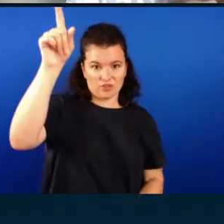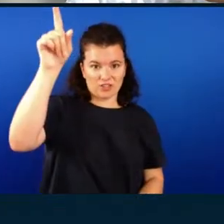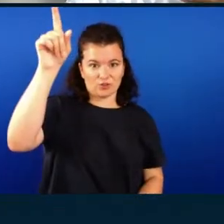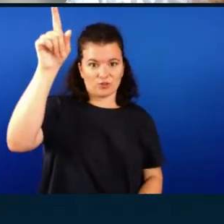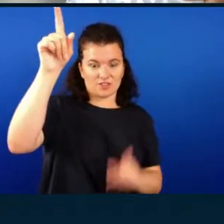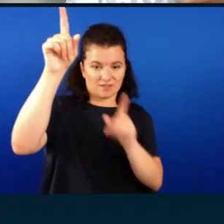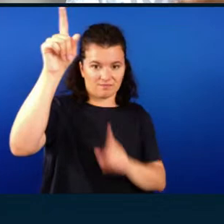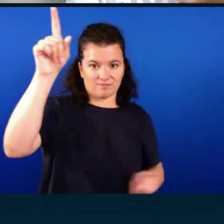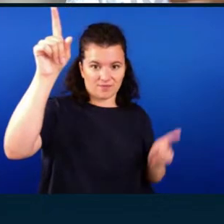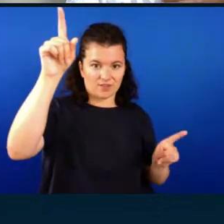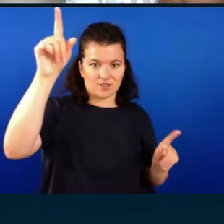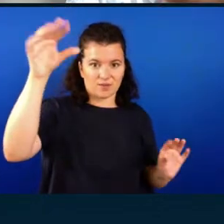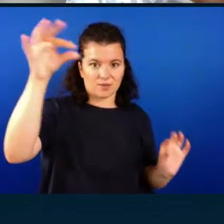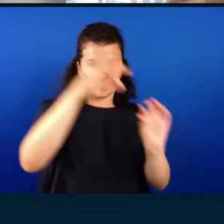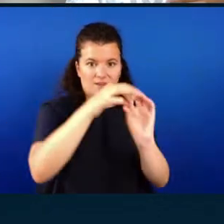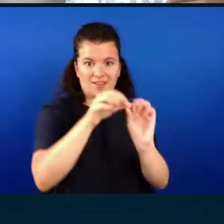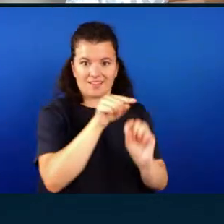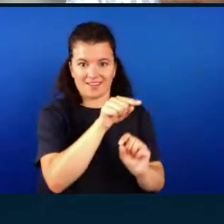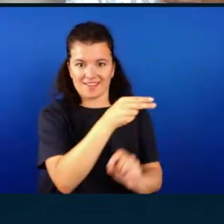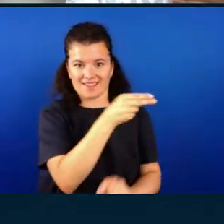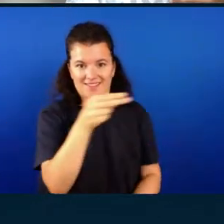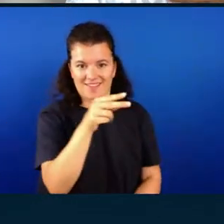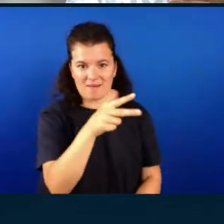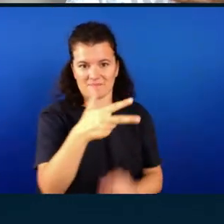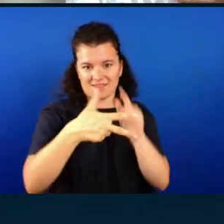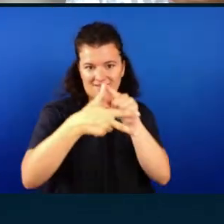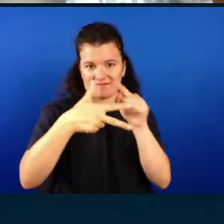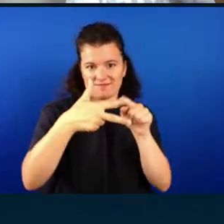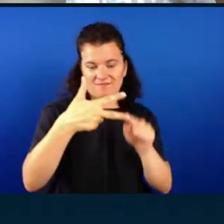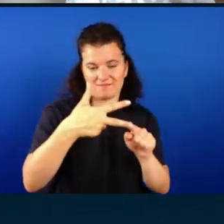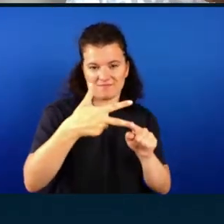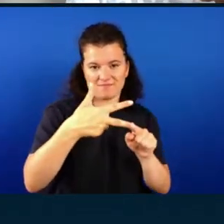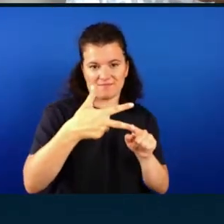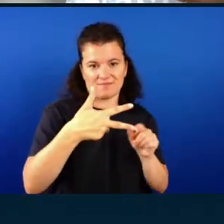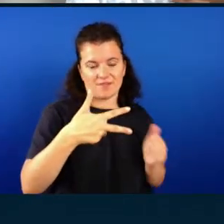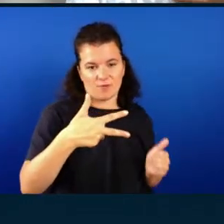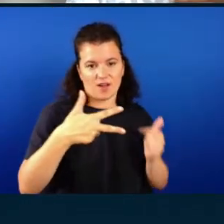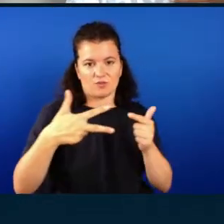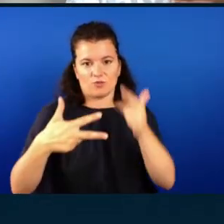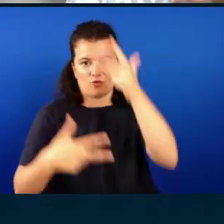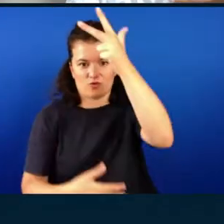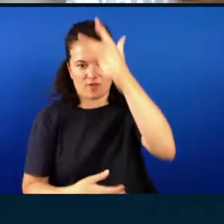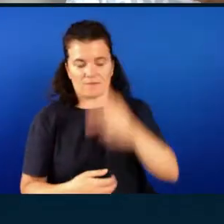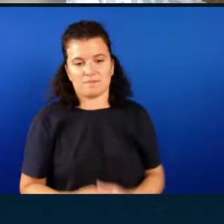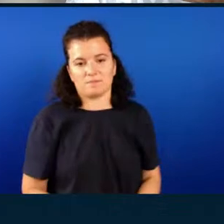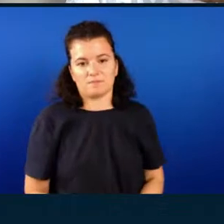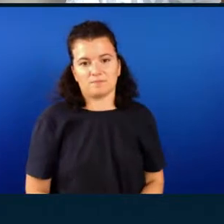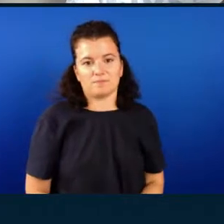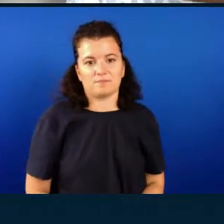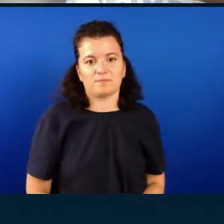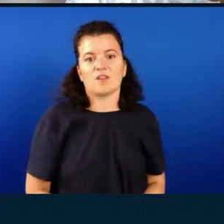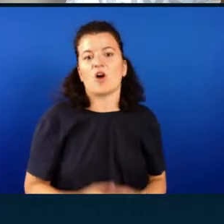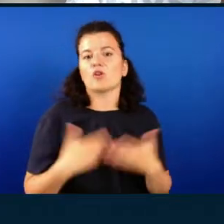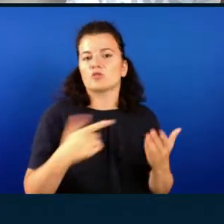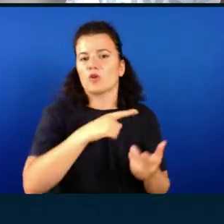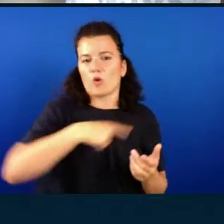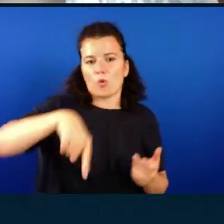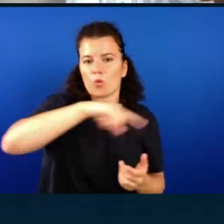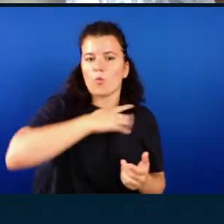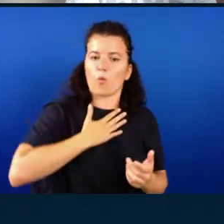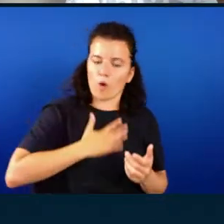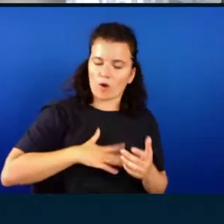the user interface perspective. So it simplifies the view. So all what we are trying to do is we are trying to